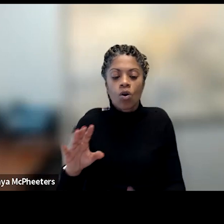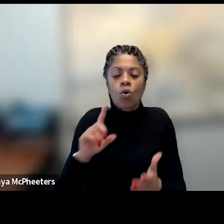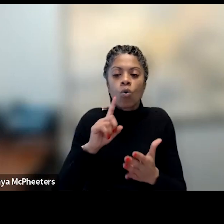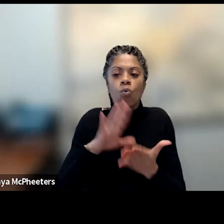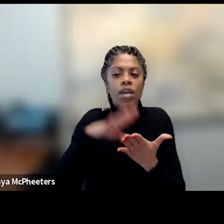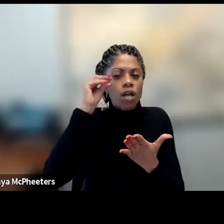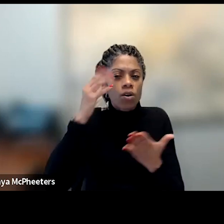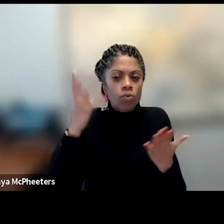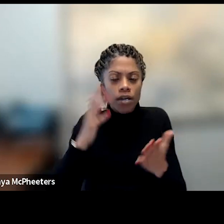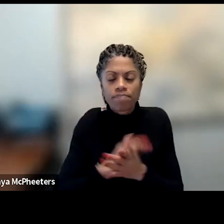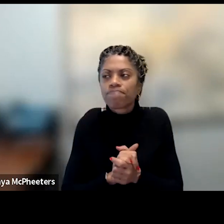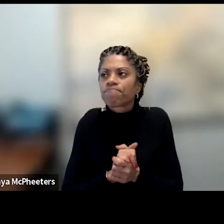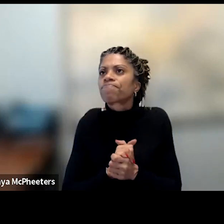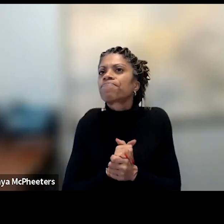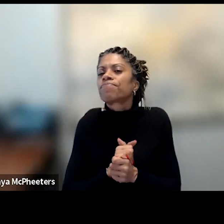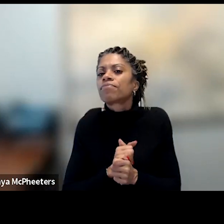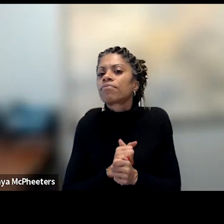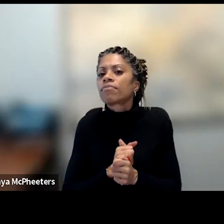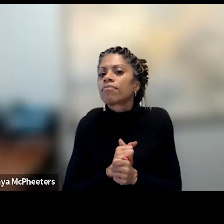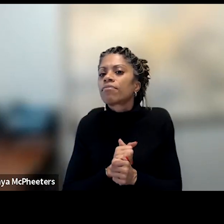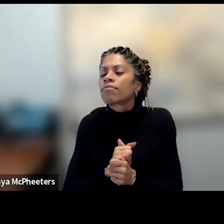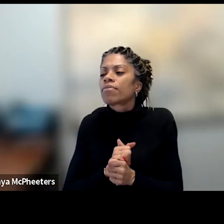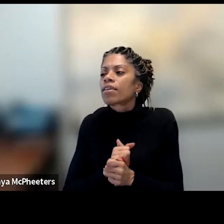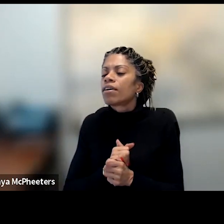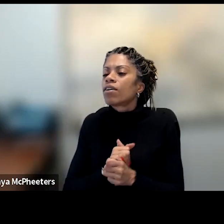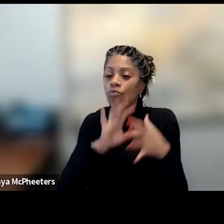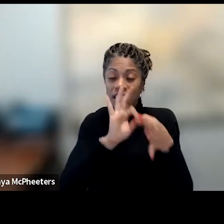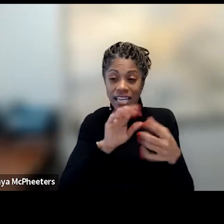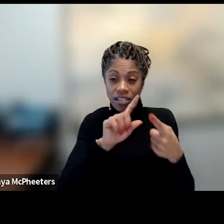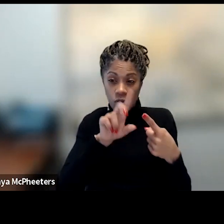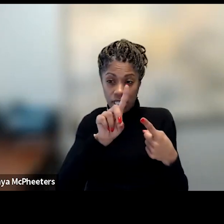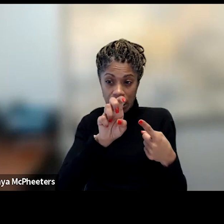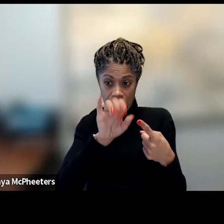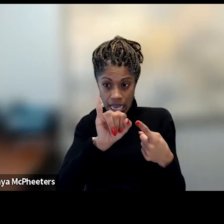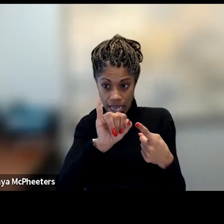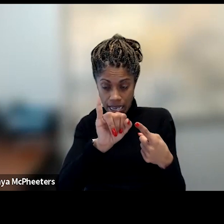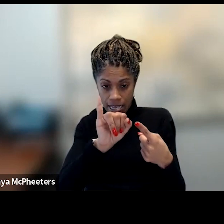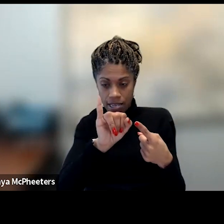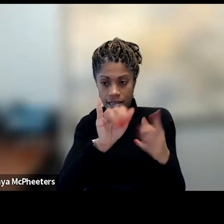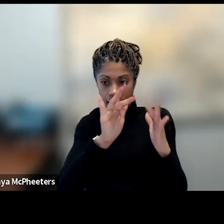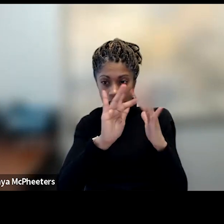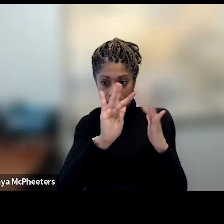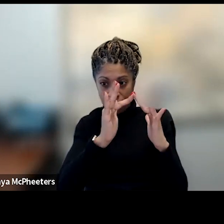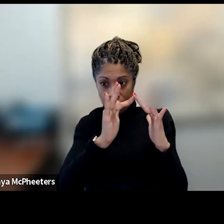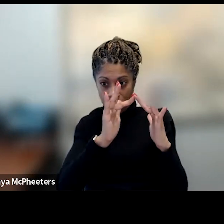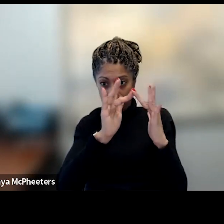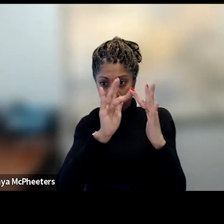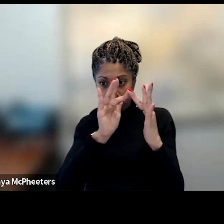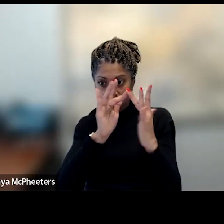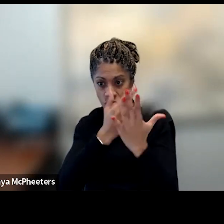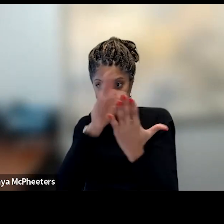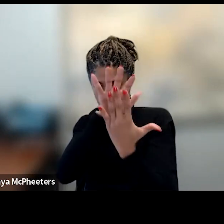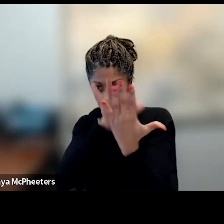much richness on there about the external work of equity. And what we heard over and over again is that the difficulty for